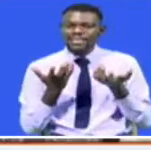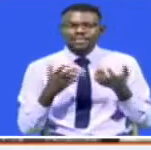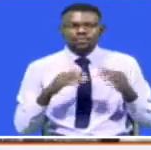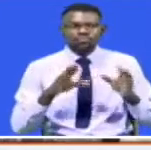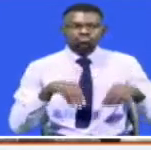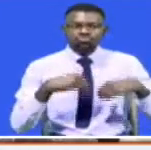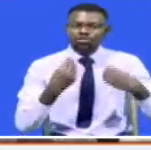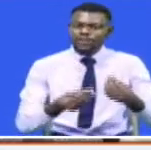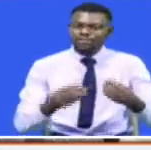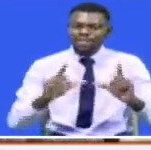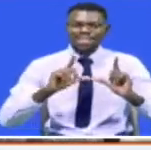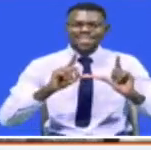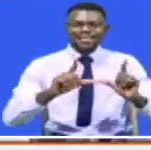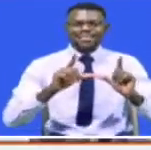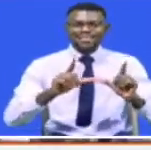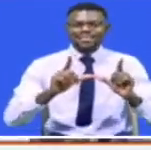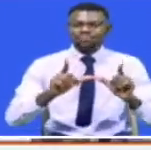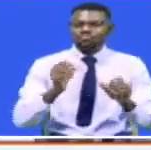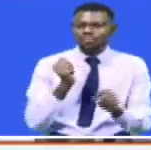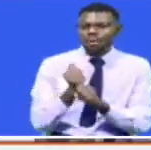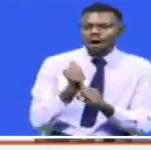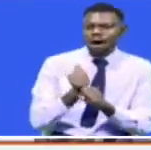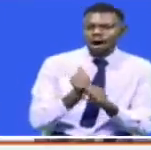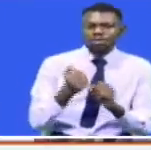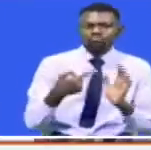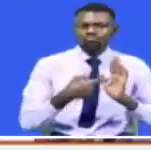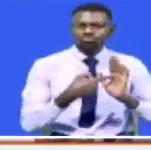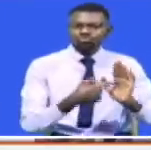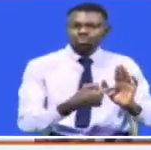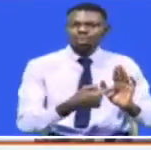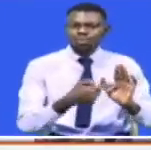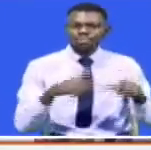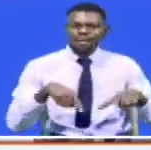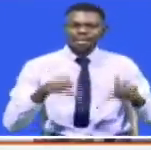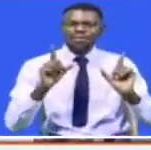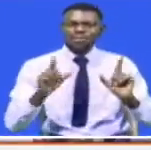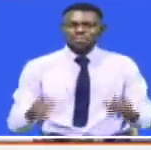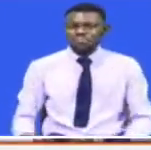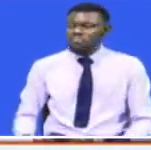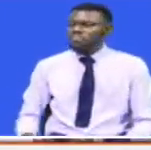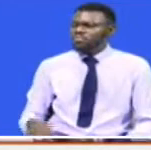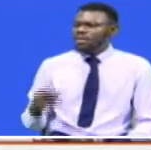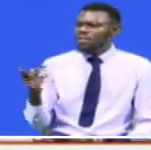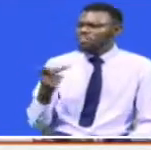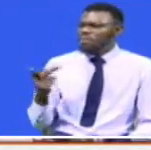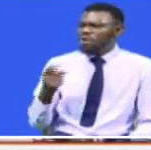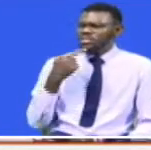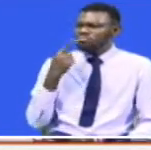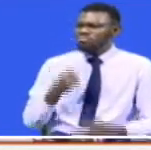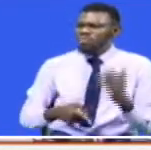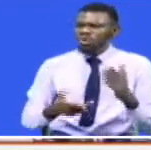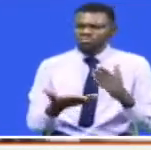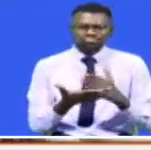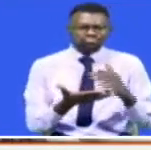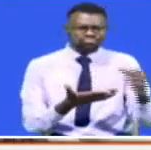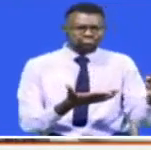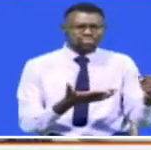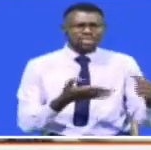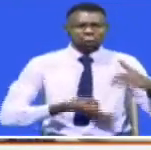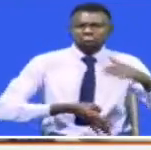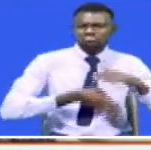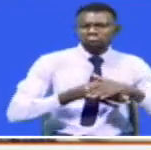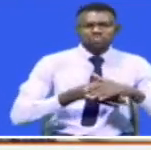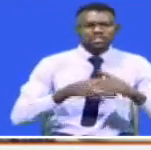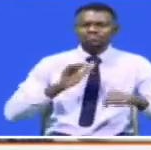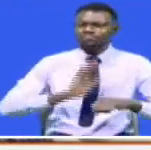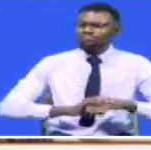manufacturer's authorization license. Ramadhani and Moreau have also termed their removal from office as unprocedural. But from